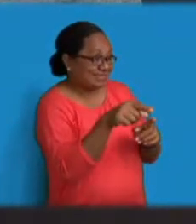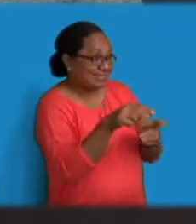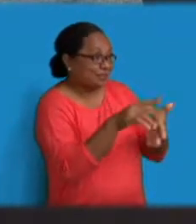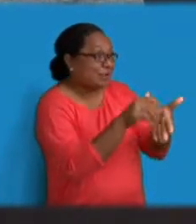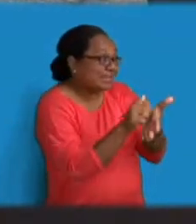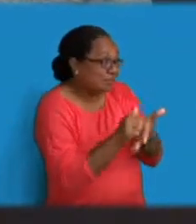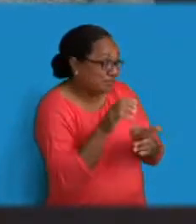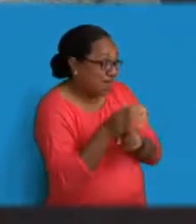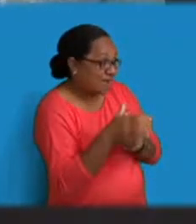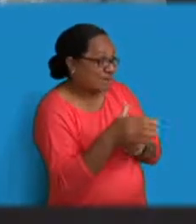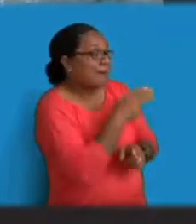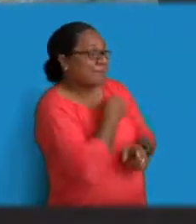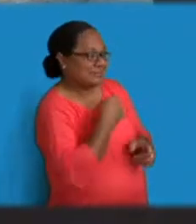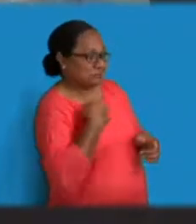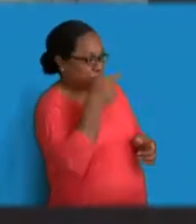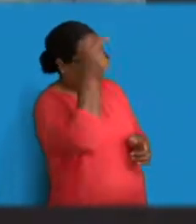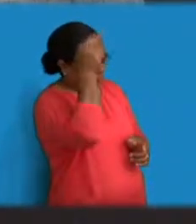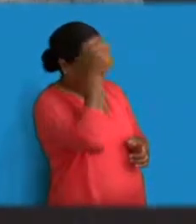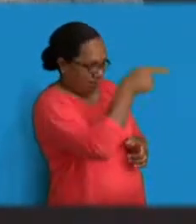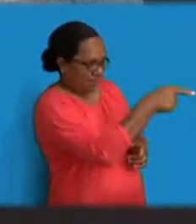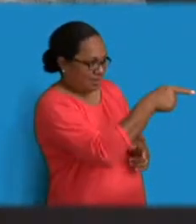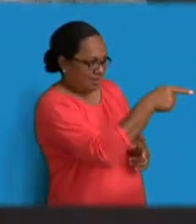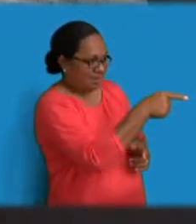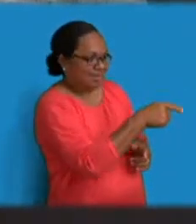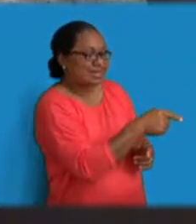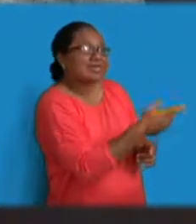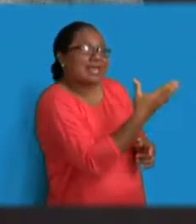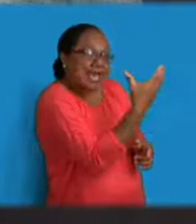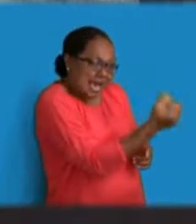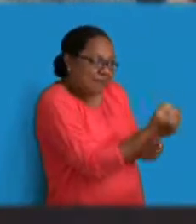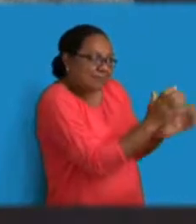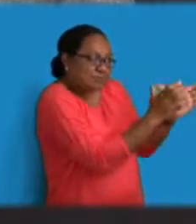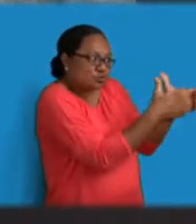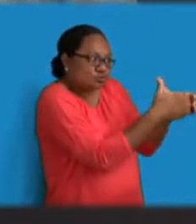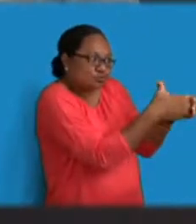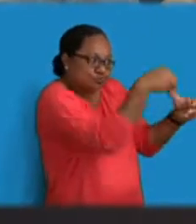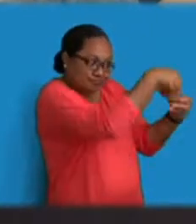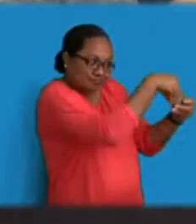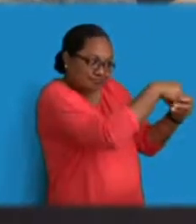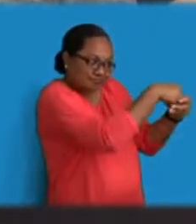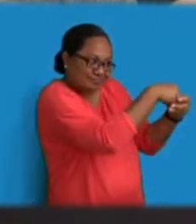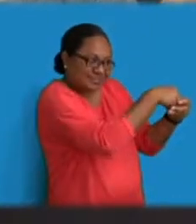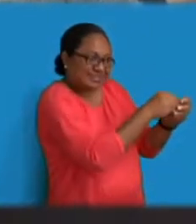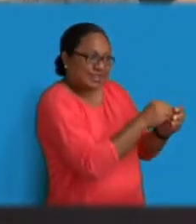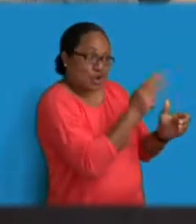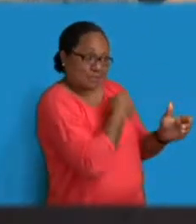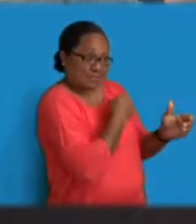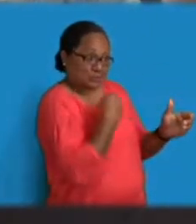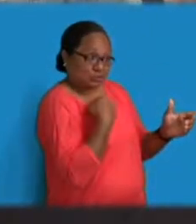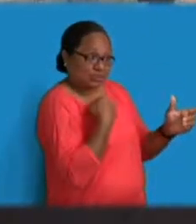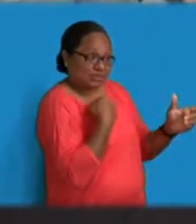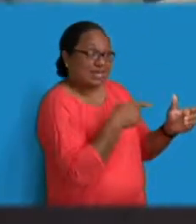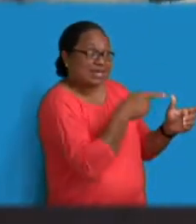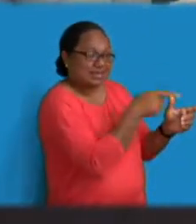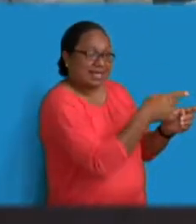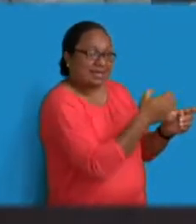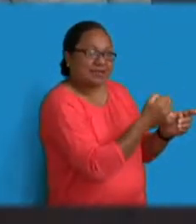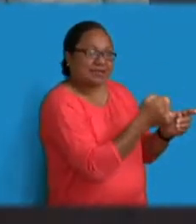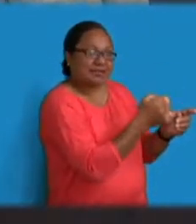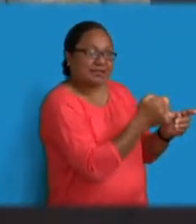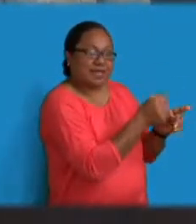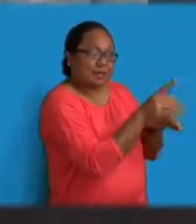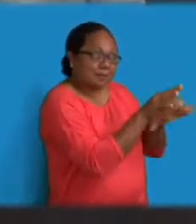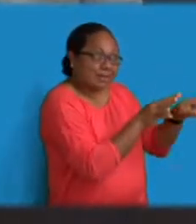the Ministry of Itauke Affairs, they have a unit that actually mapping all these products and which region